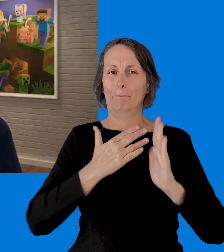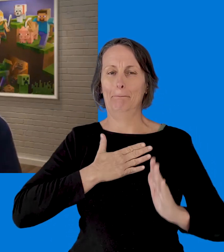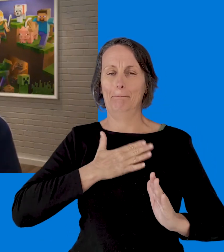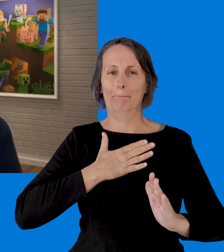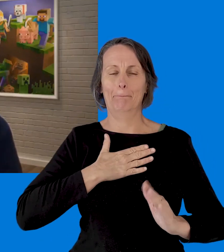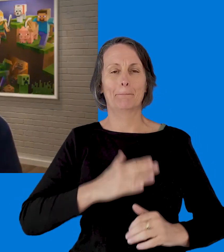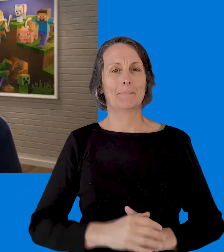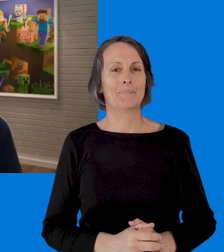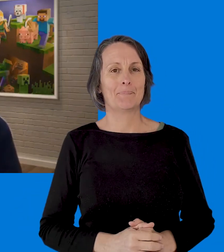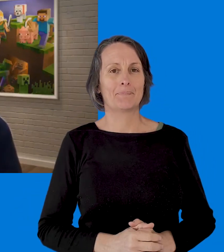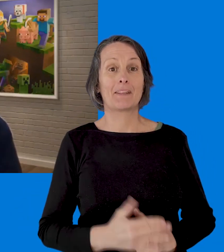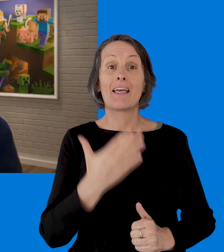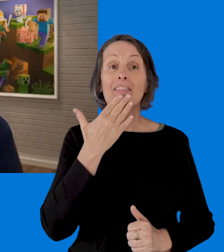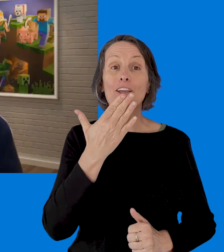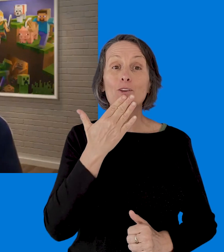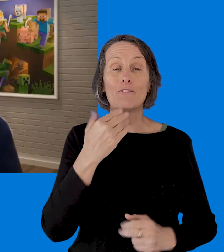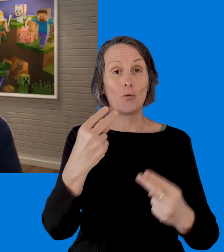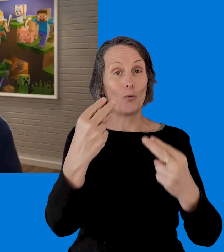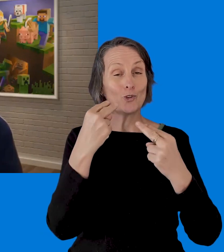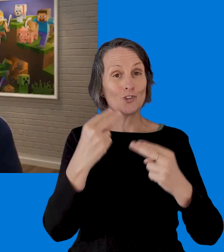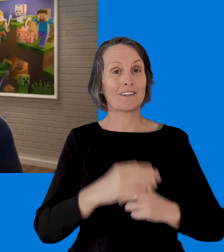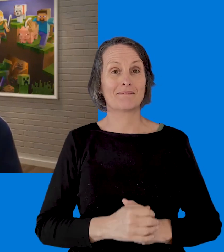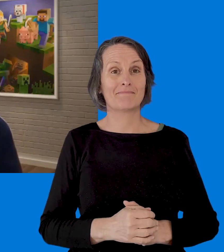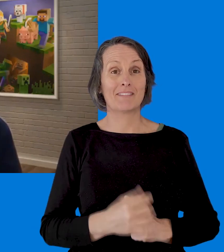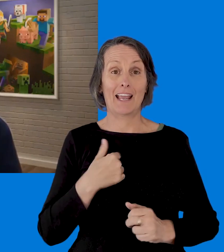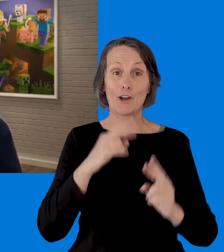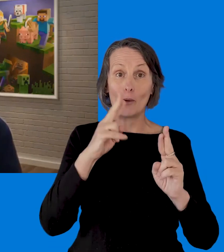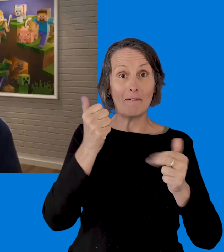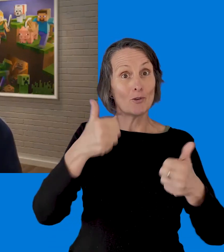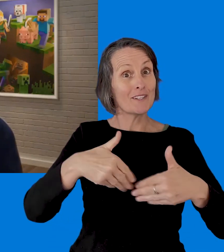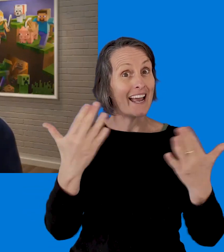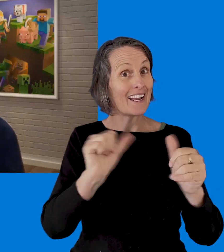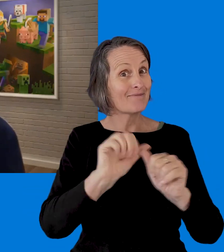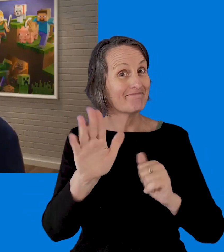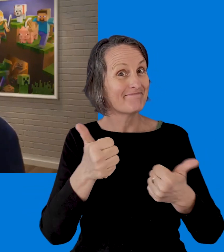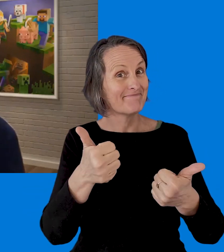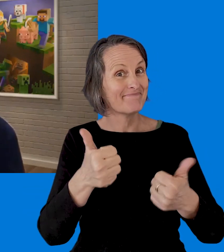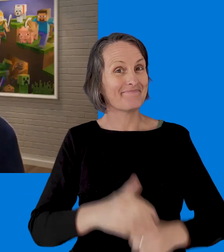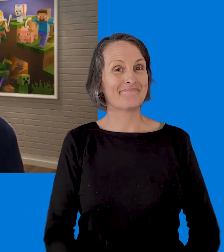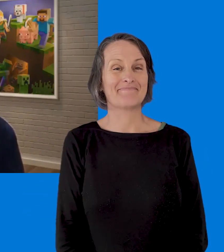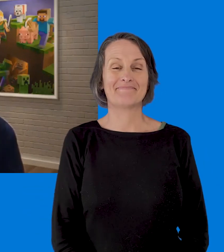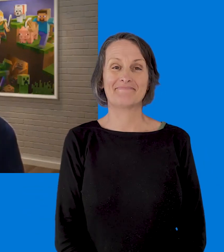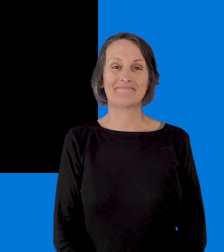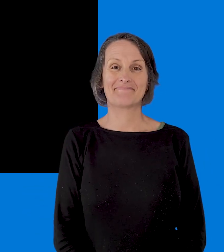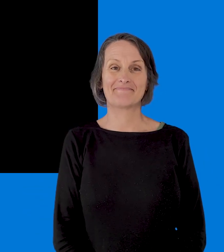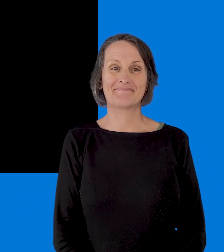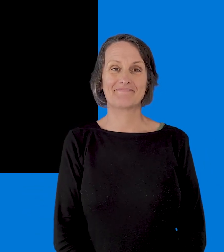recordings from past webinars. Thanks very much for being a part of this, and I hope you have a great day.